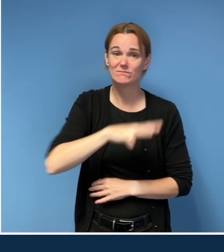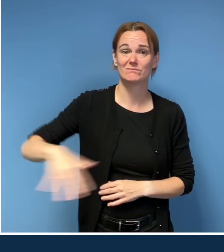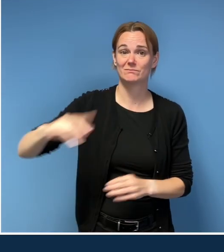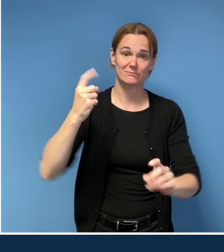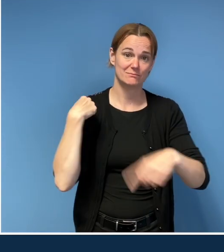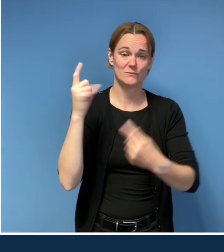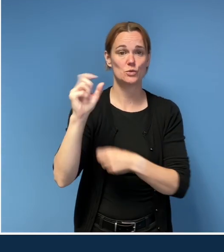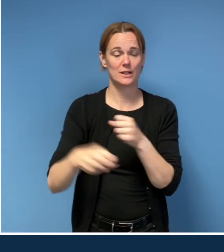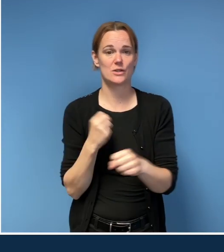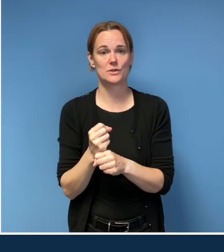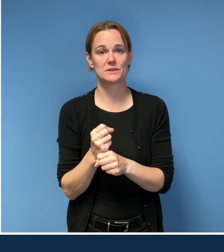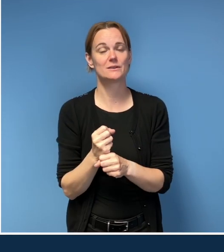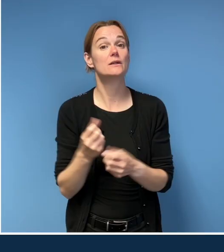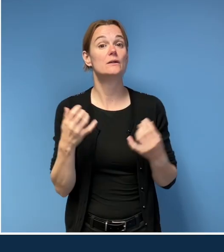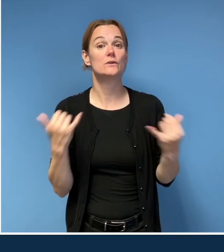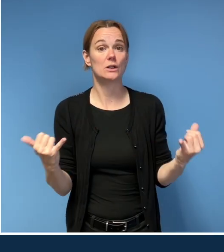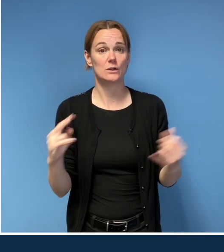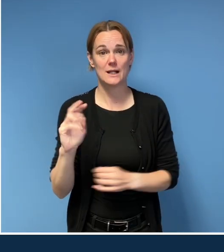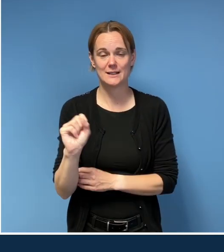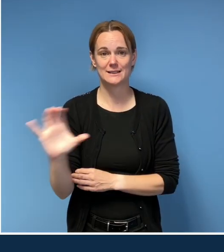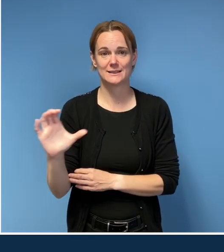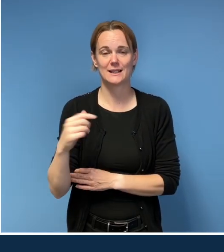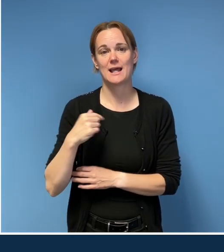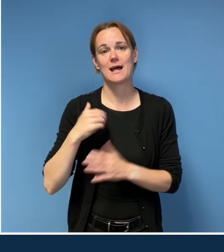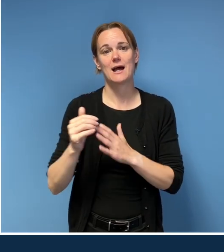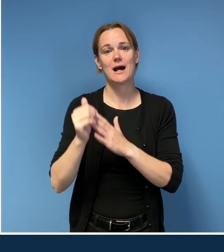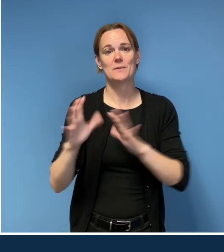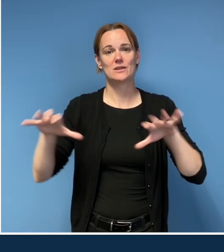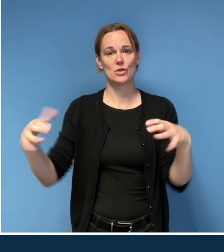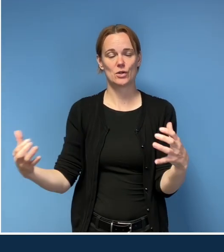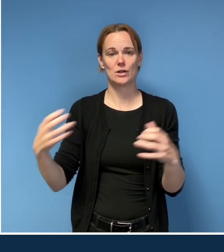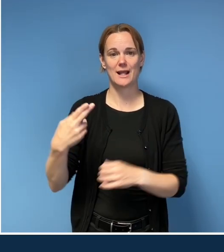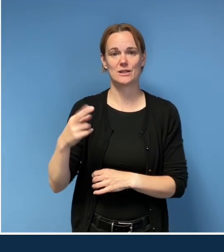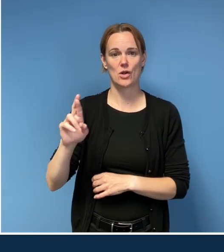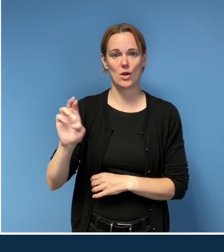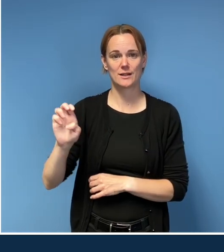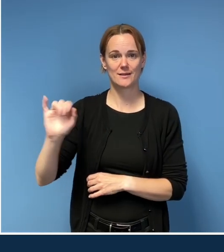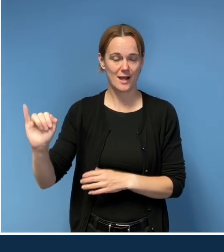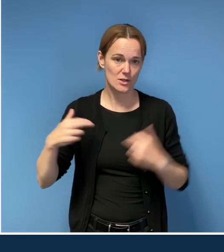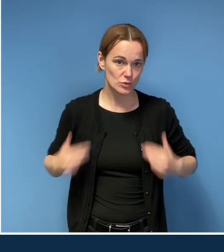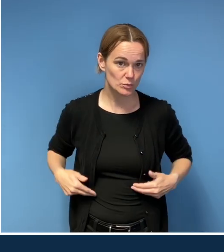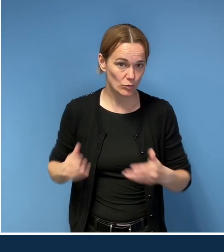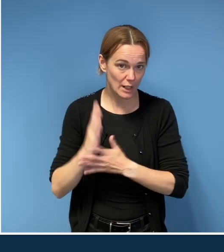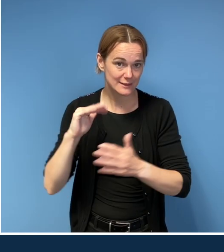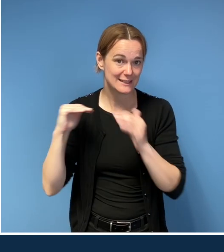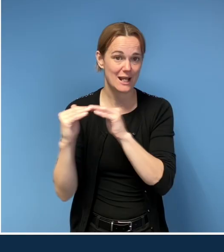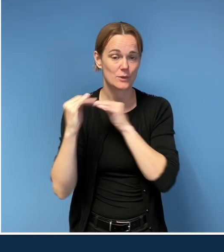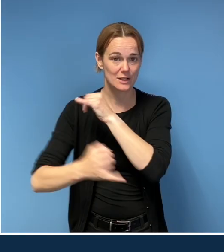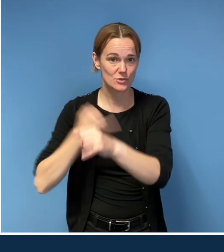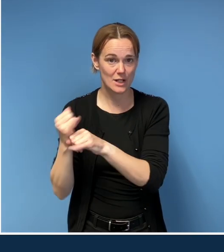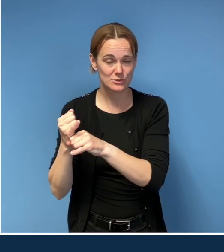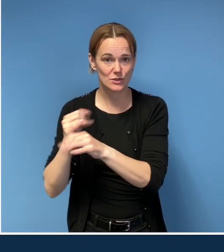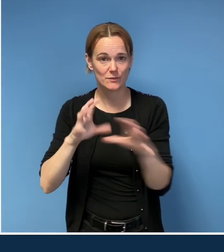at NSCC, I lead the Human Rights, Equity, and Inclusion Department, as well as NSCC International. During the